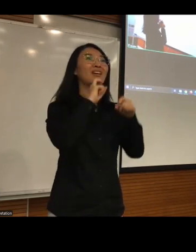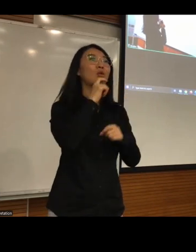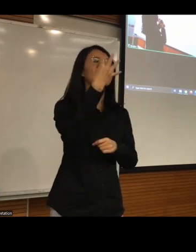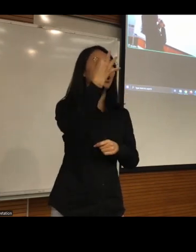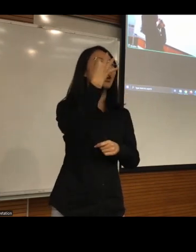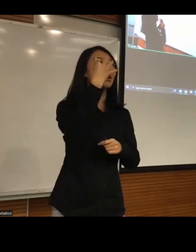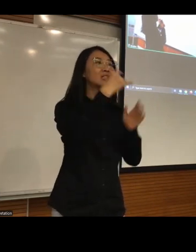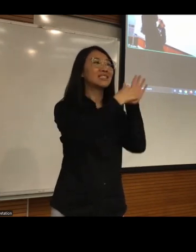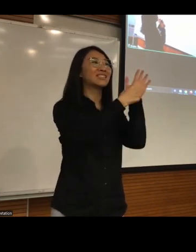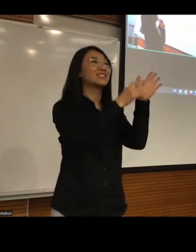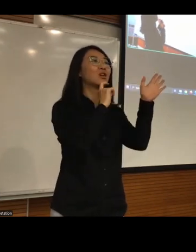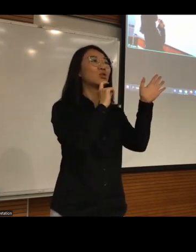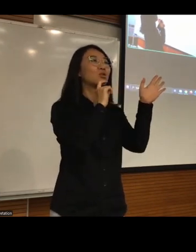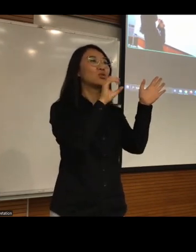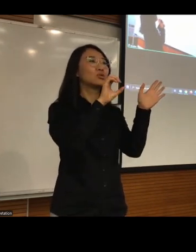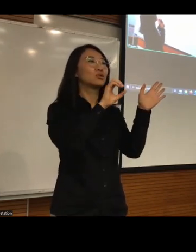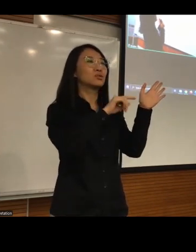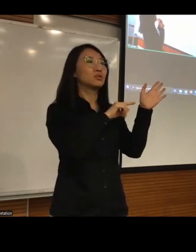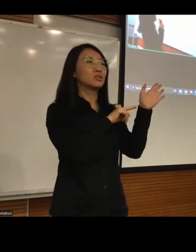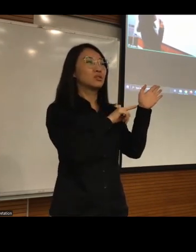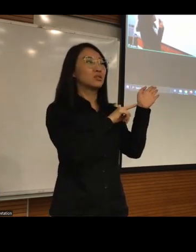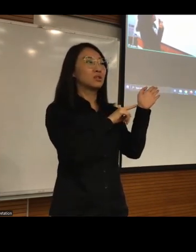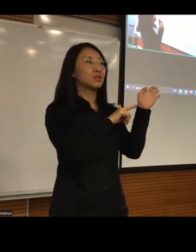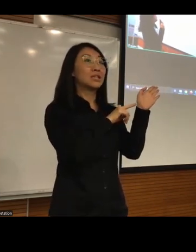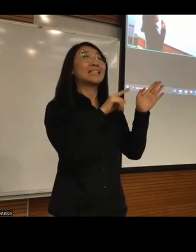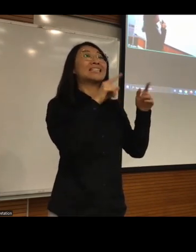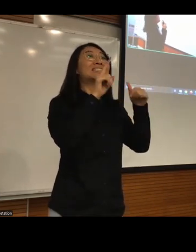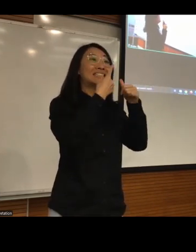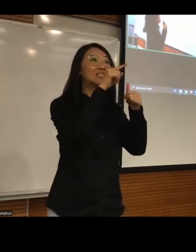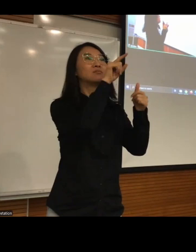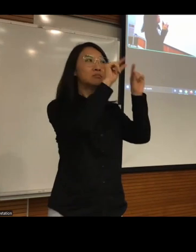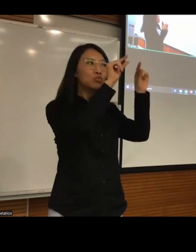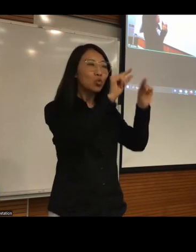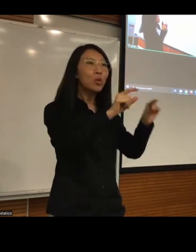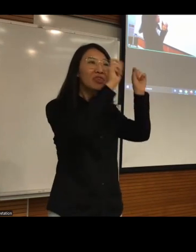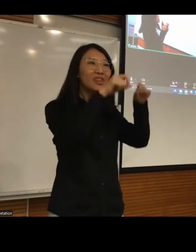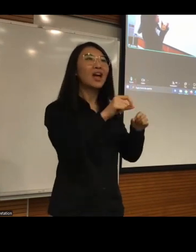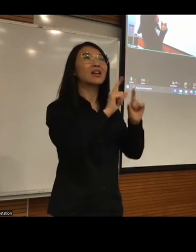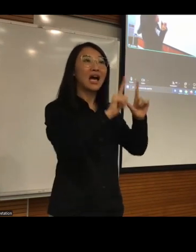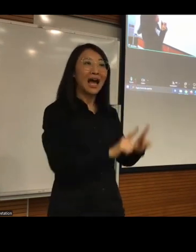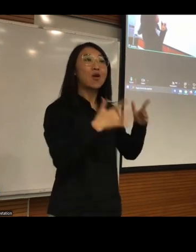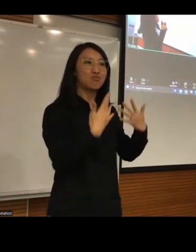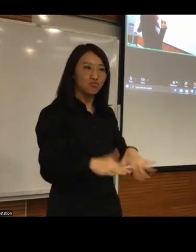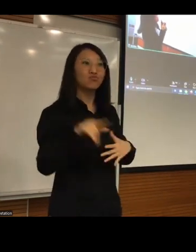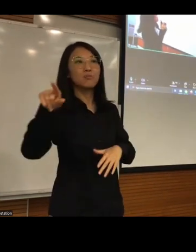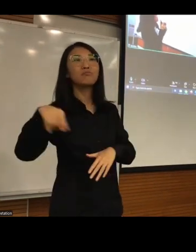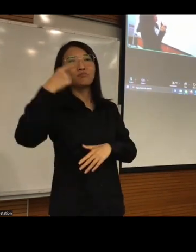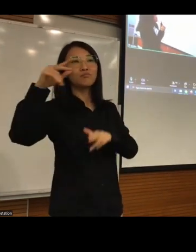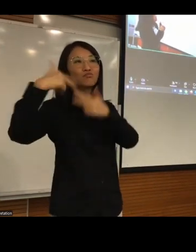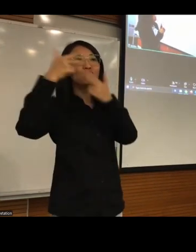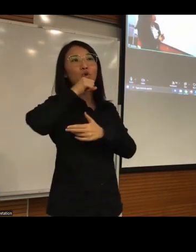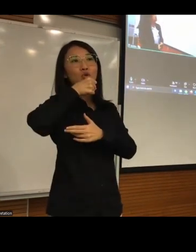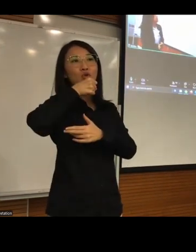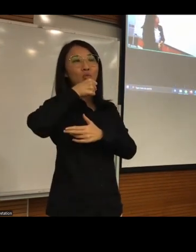to ask questions directly through the camera and mic. Okay, so dependency distance.